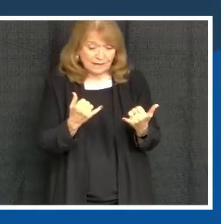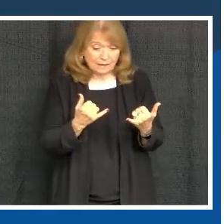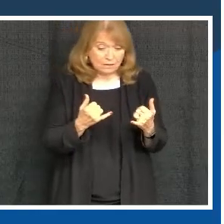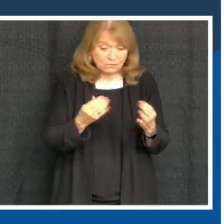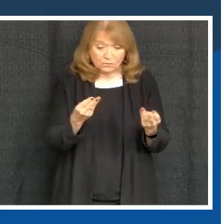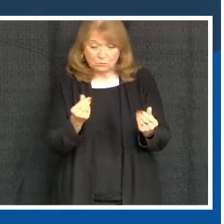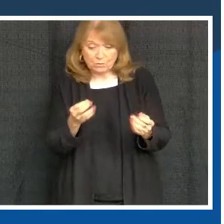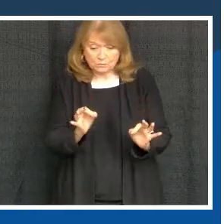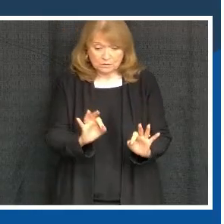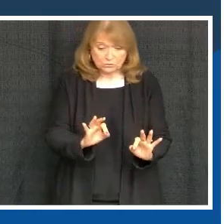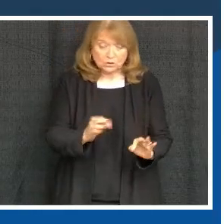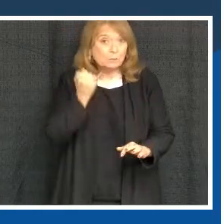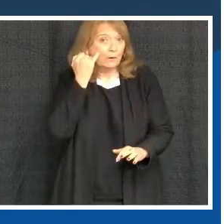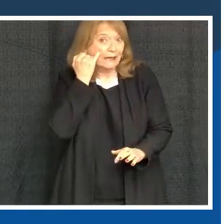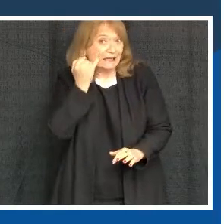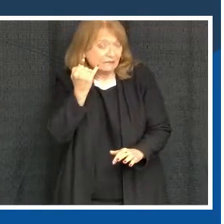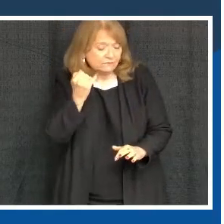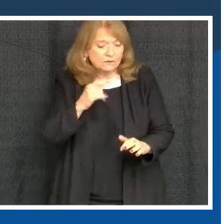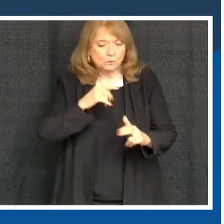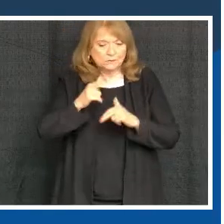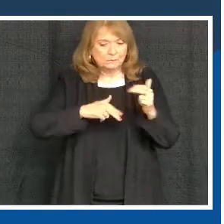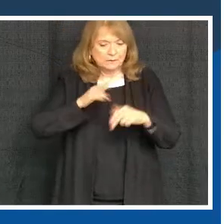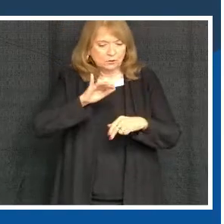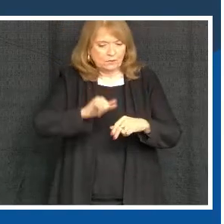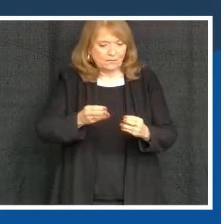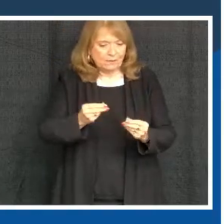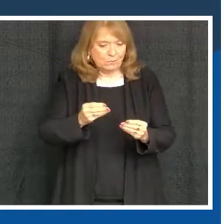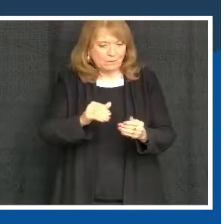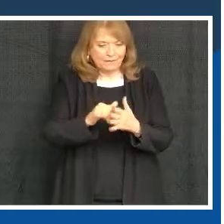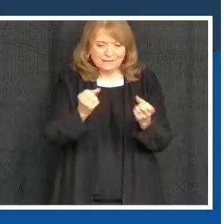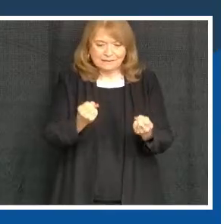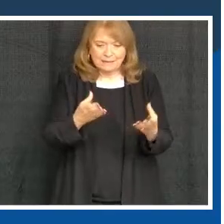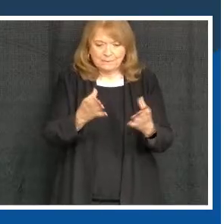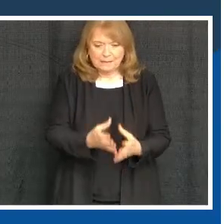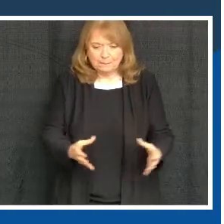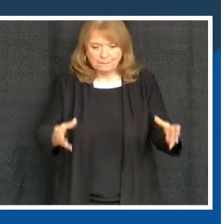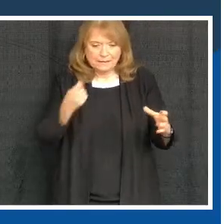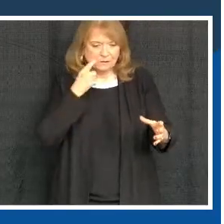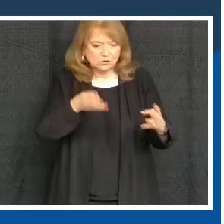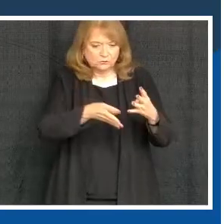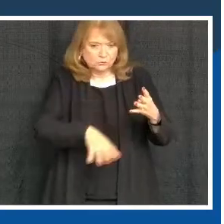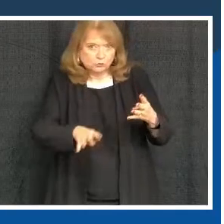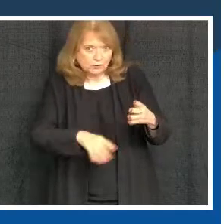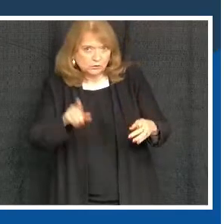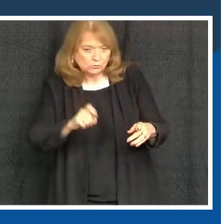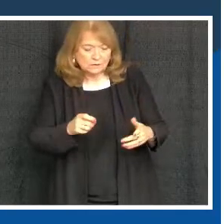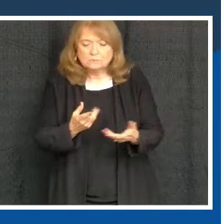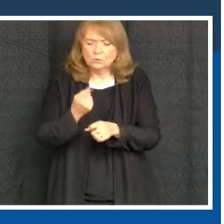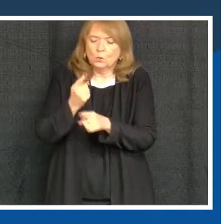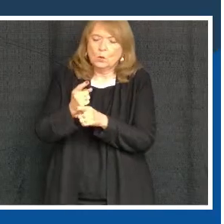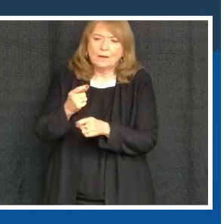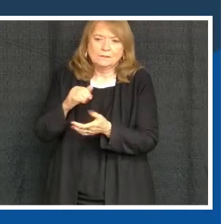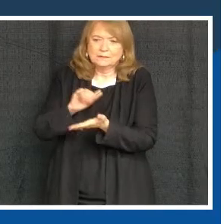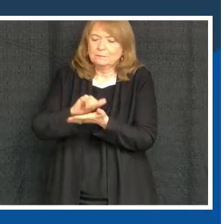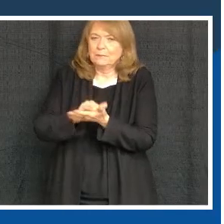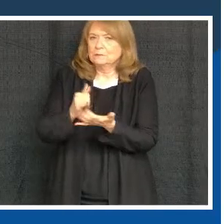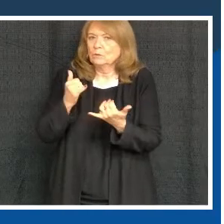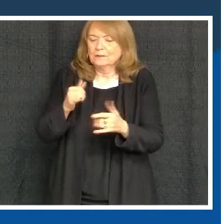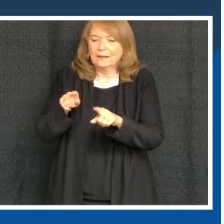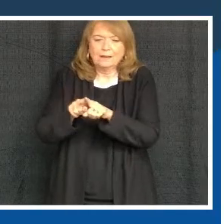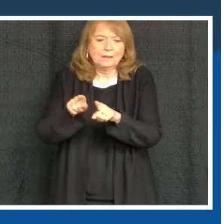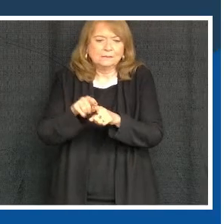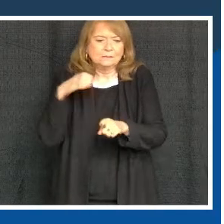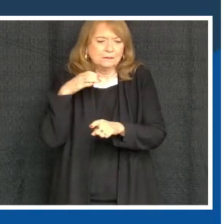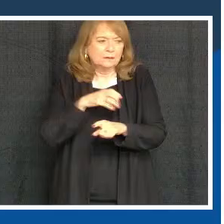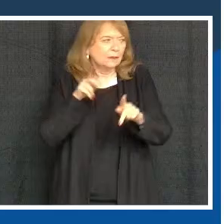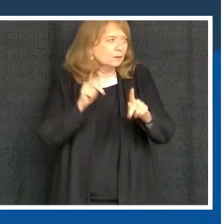good, or if this were to be developed, this is how many basins you'll need? Sure. It's impossible at this point to know, as Councilman Coughlin